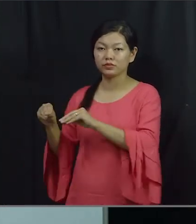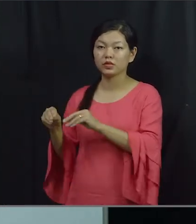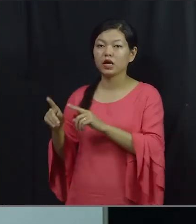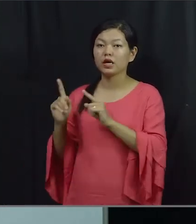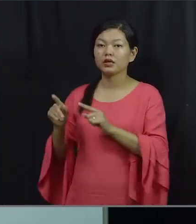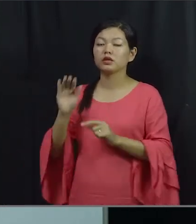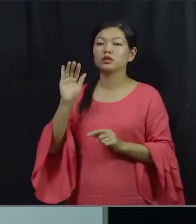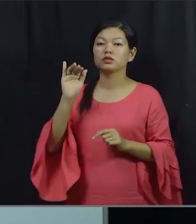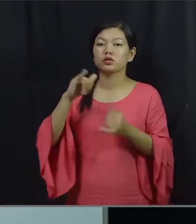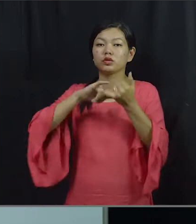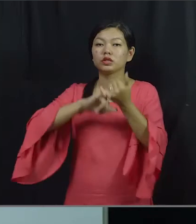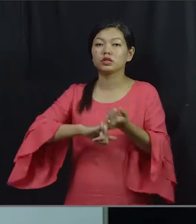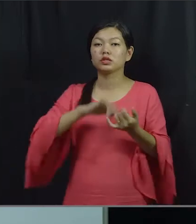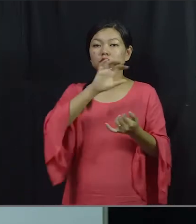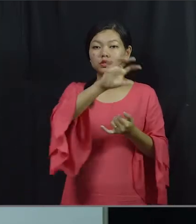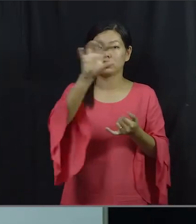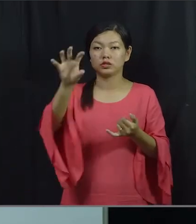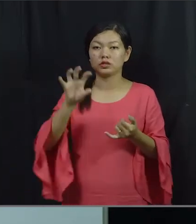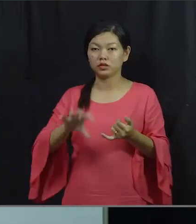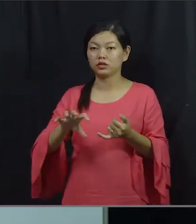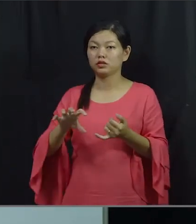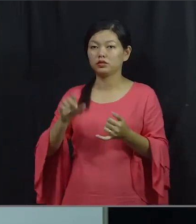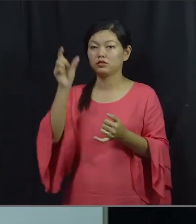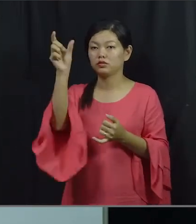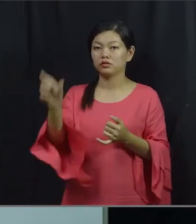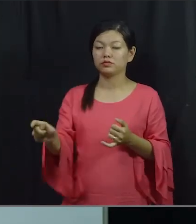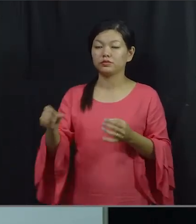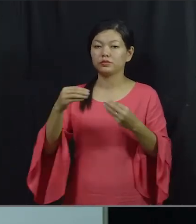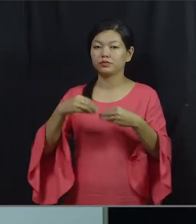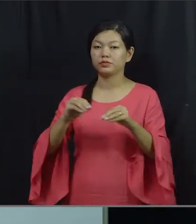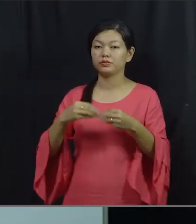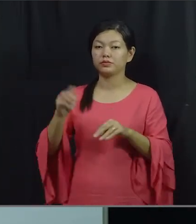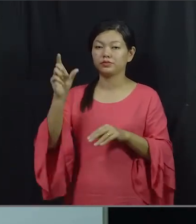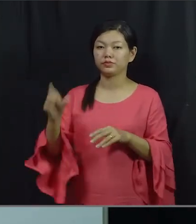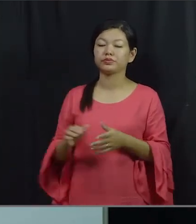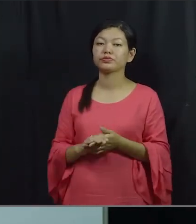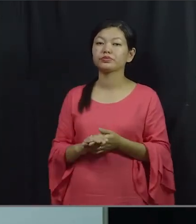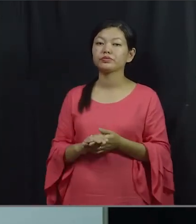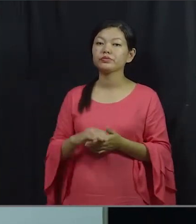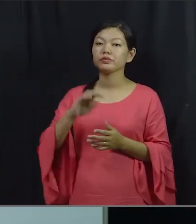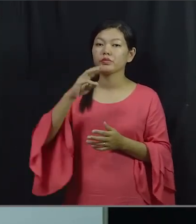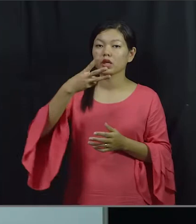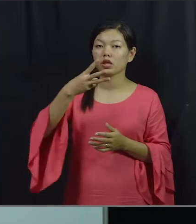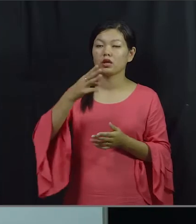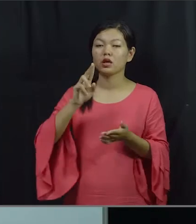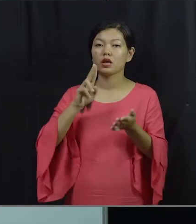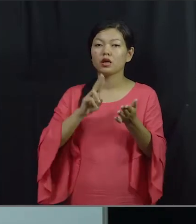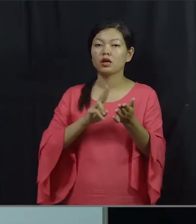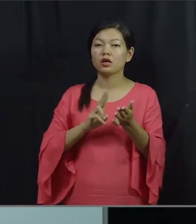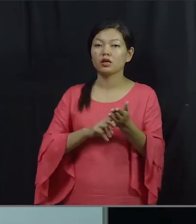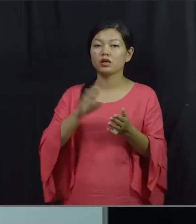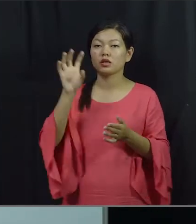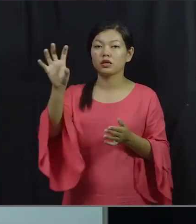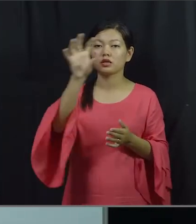one district to another district. Okay, so that is called state traders. Now coming to the national traders. Okay, national traders means